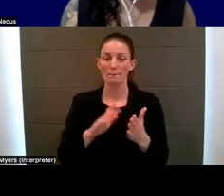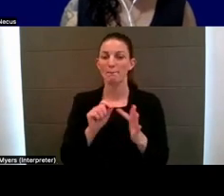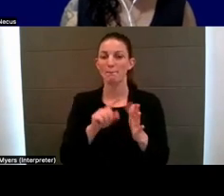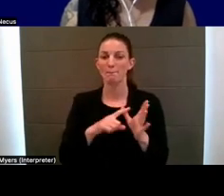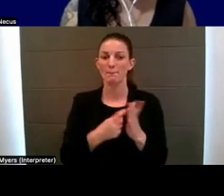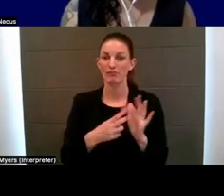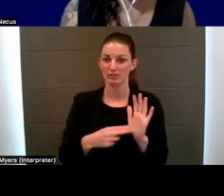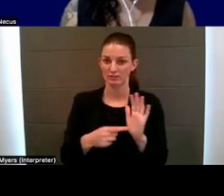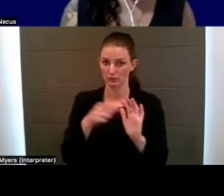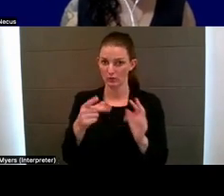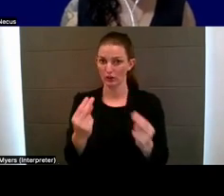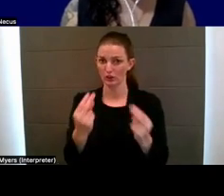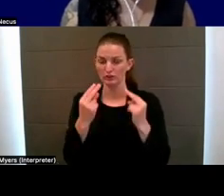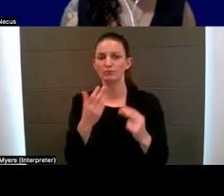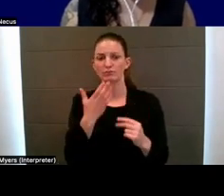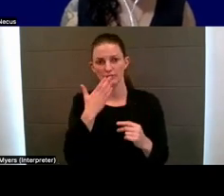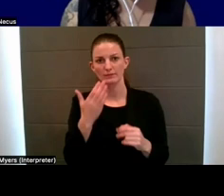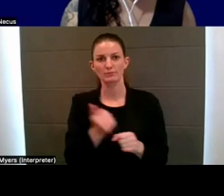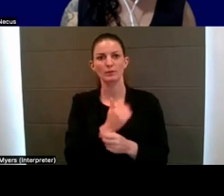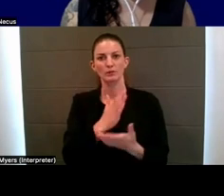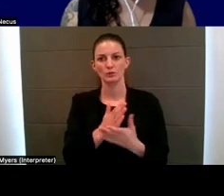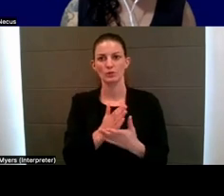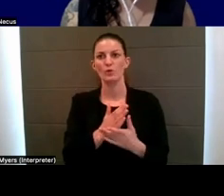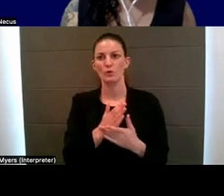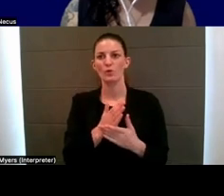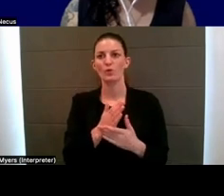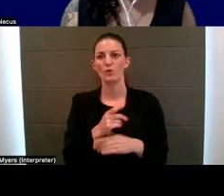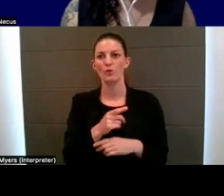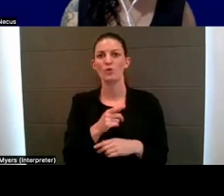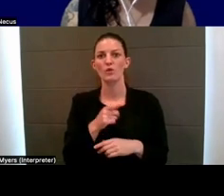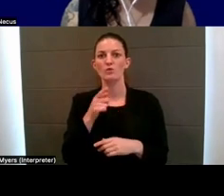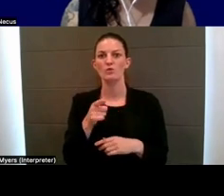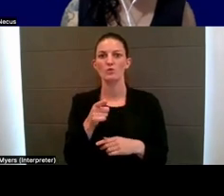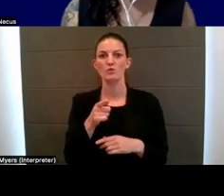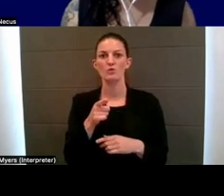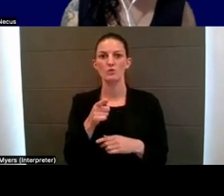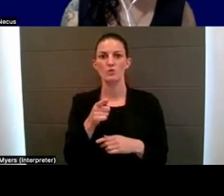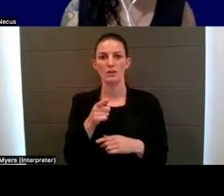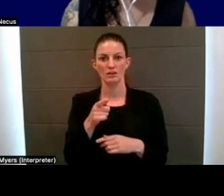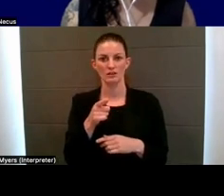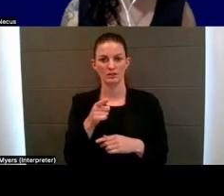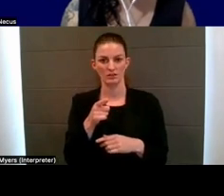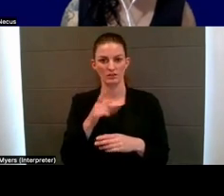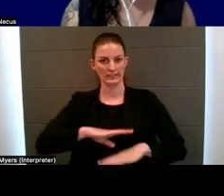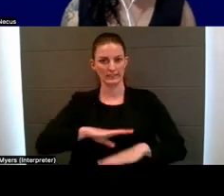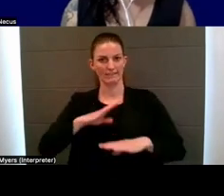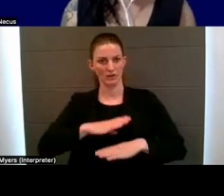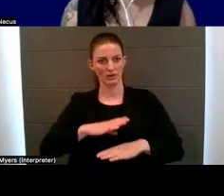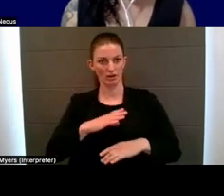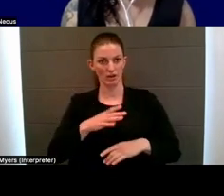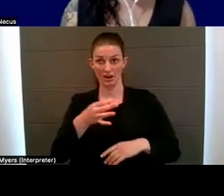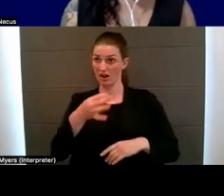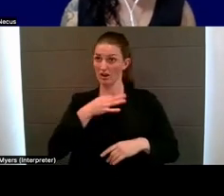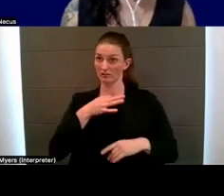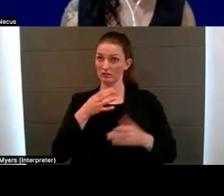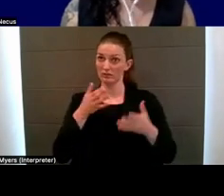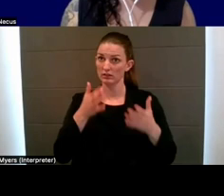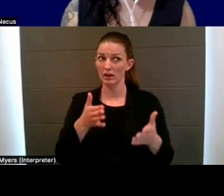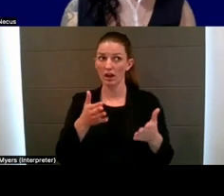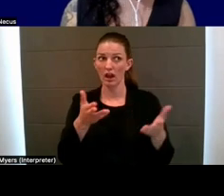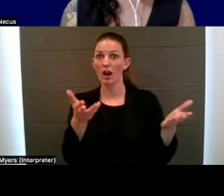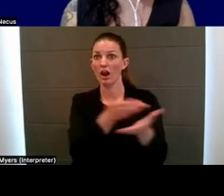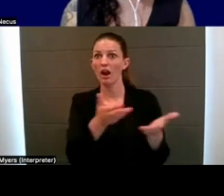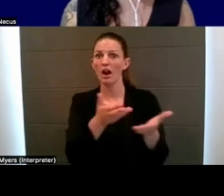sure that you're happy with the amount of information that professionals are sharing and to ask or discuss if you're